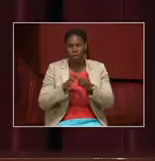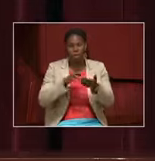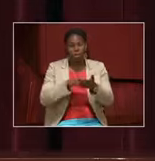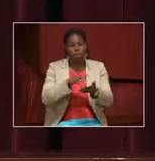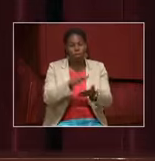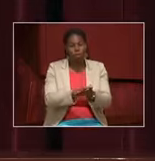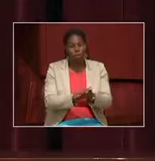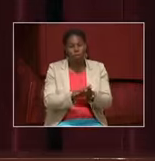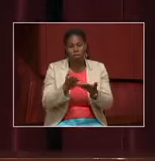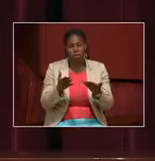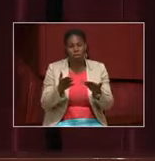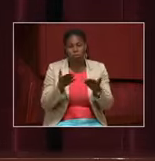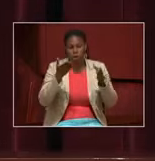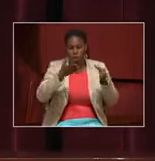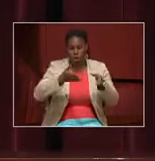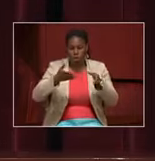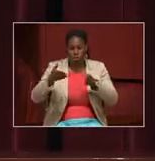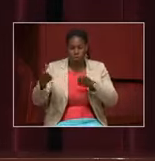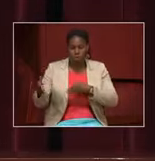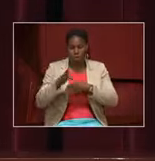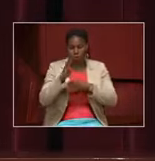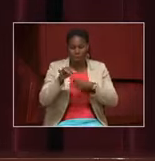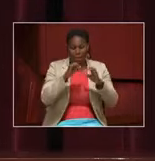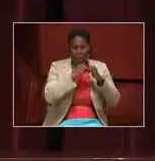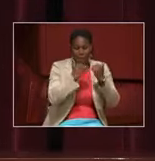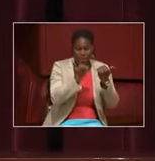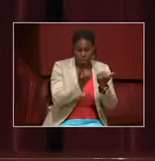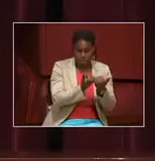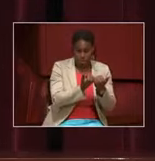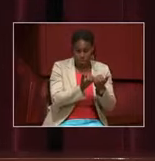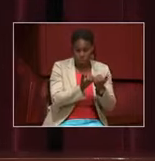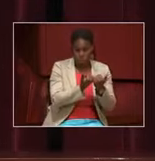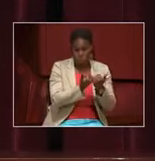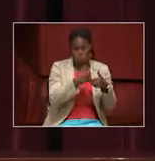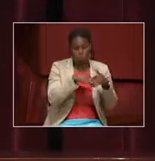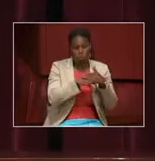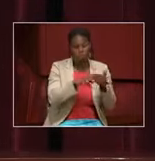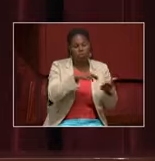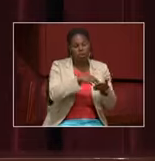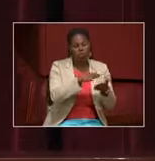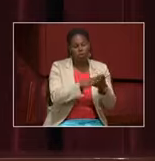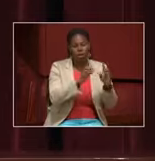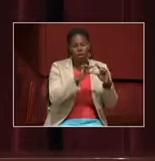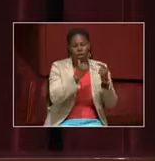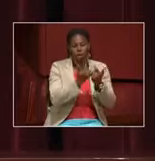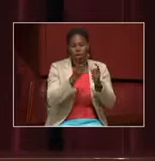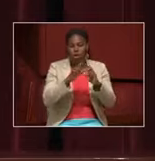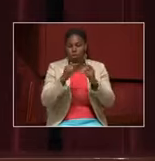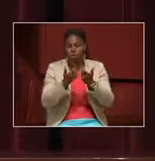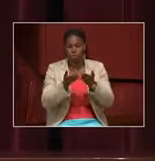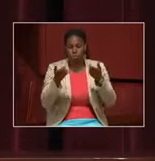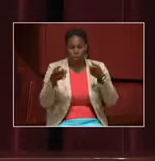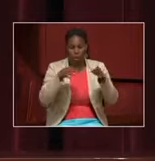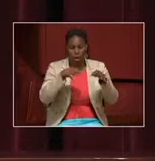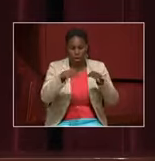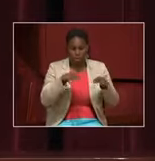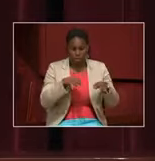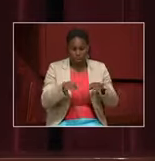are arranged by agency, putting them into record groups that are broken down